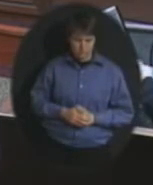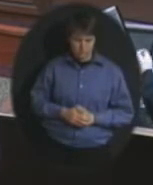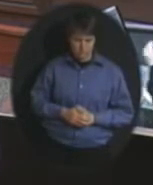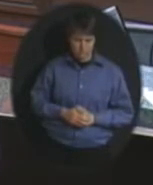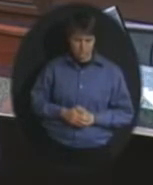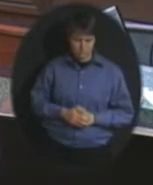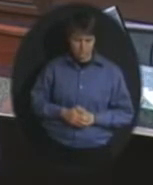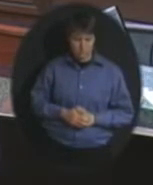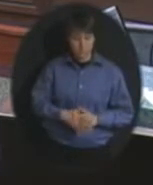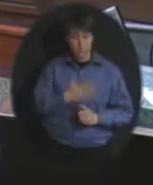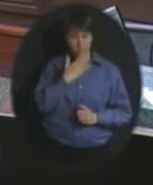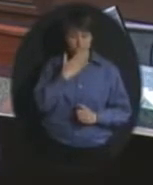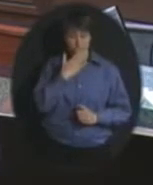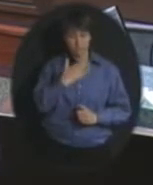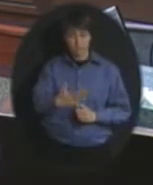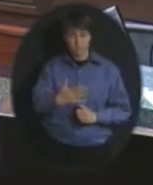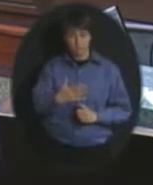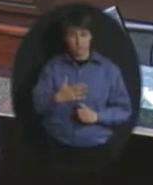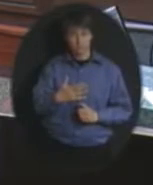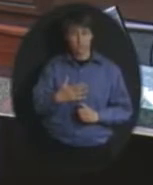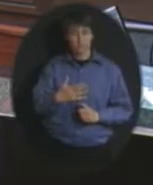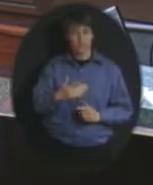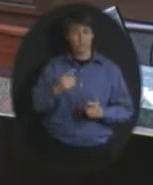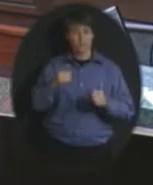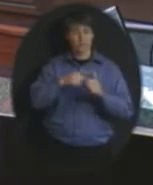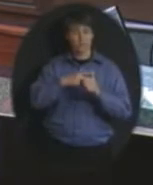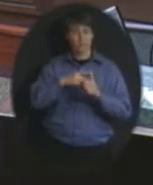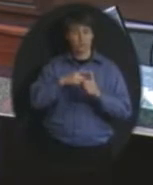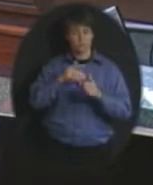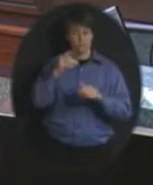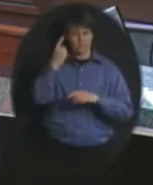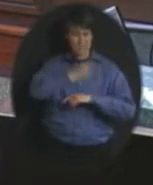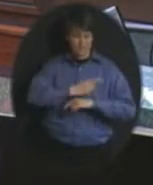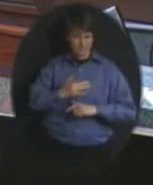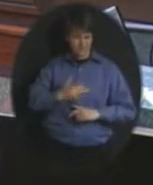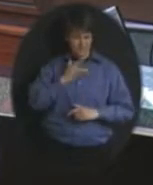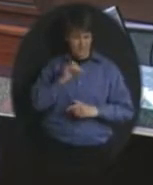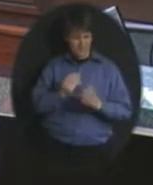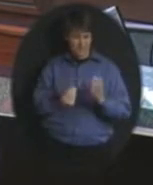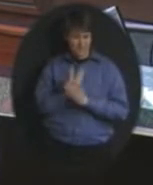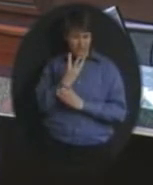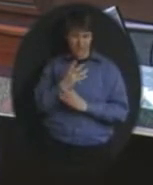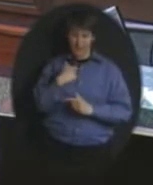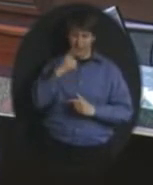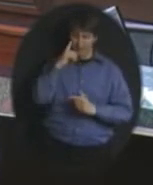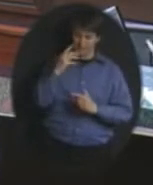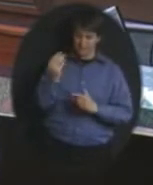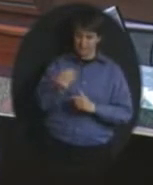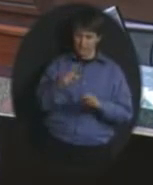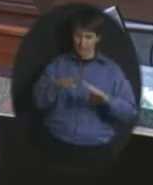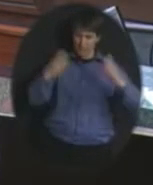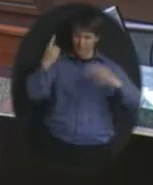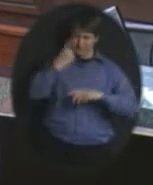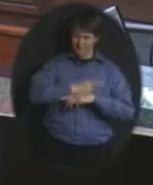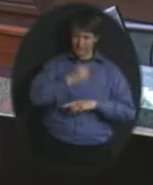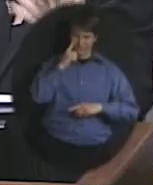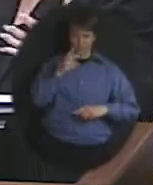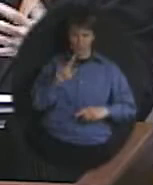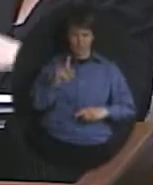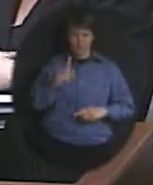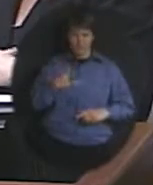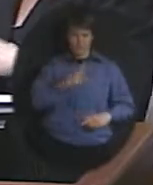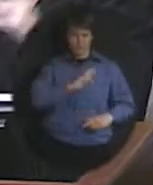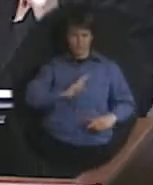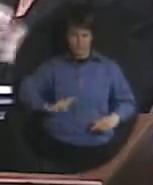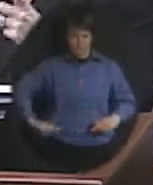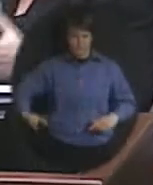Seconds. Thank you. On one of the first evenings or days, it actually feels like spring, and I believe Monday is opening day at the Royals. I think this is real timely,